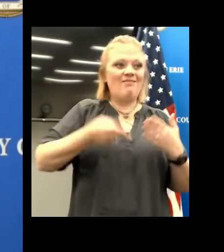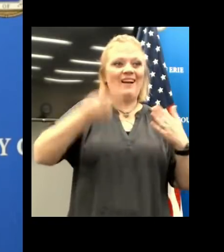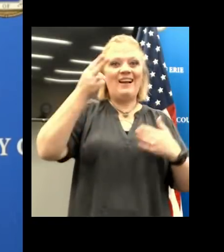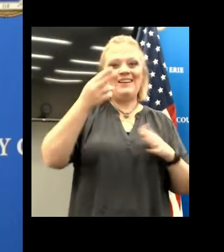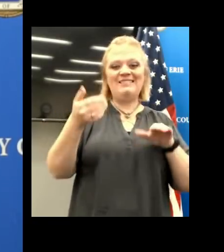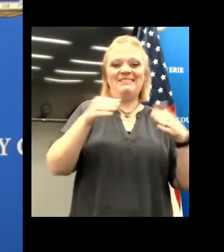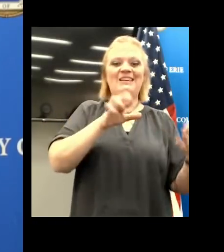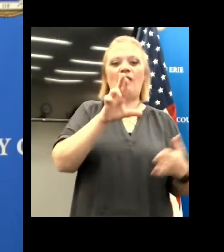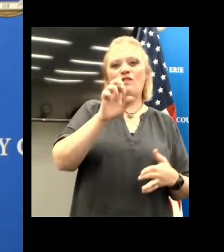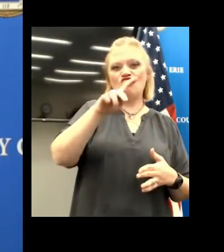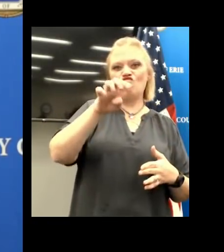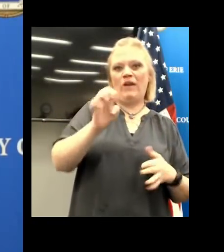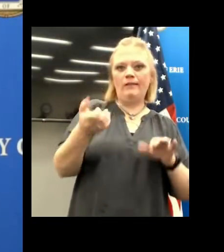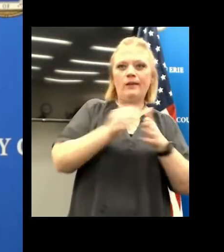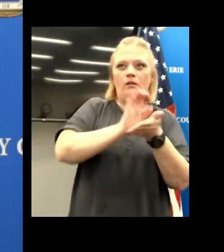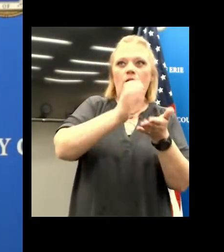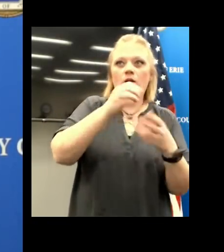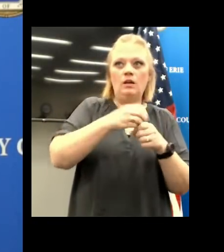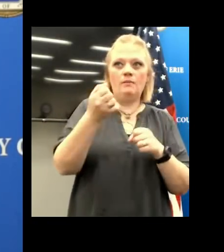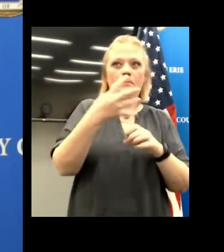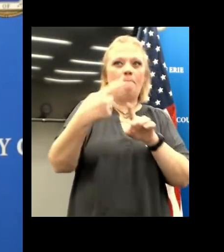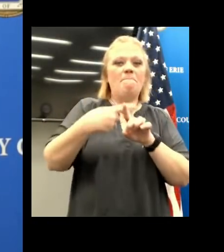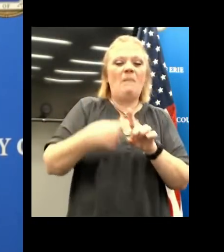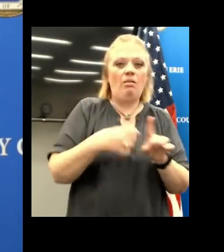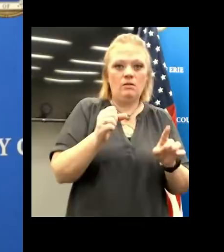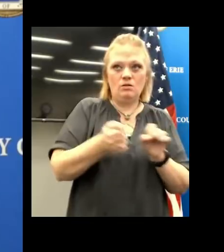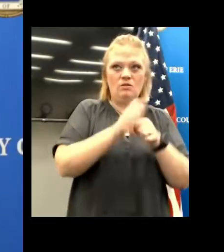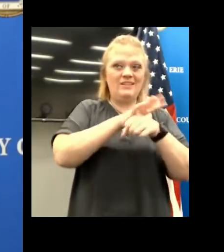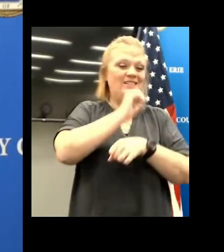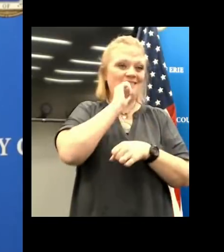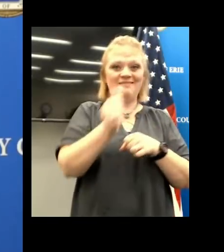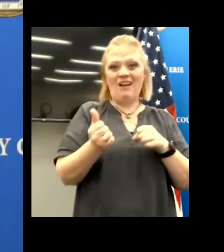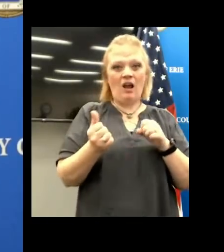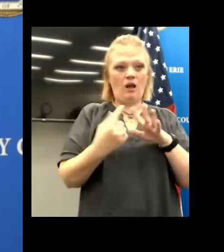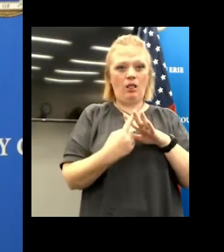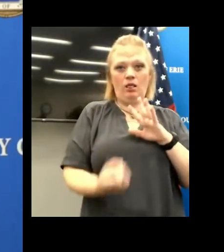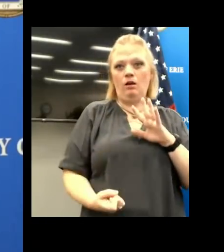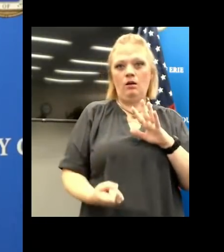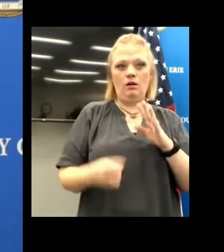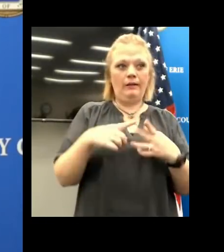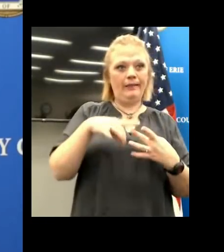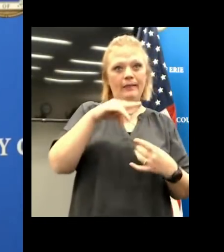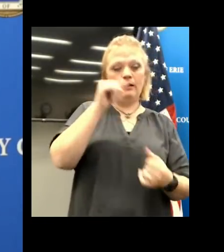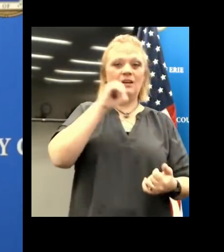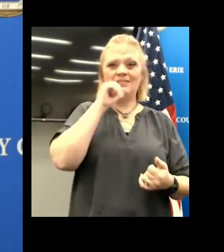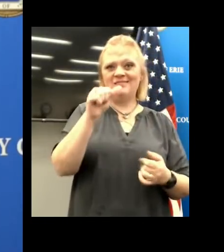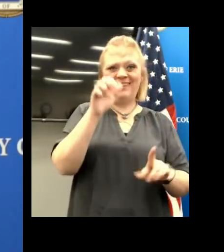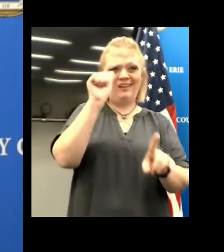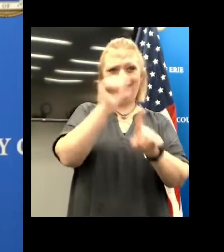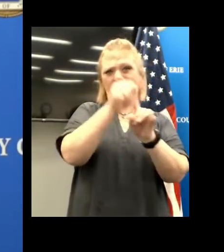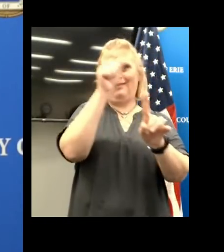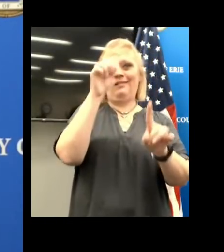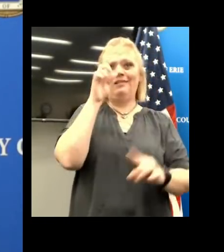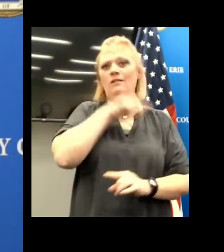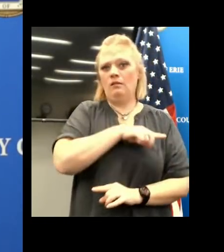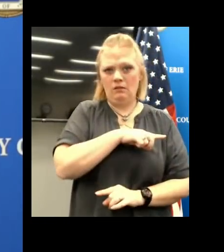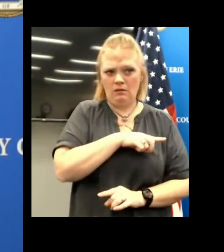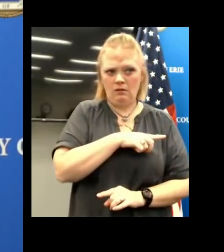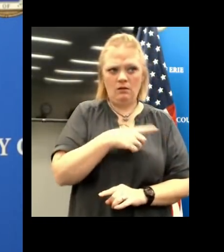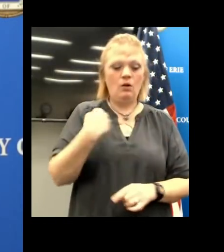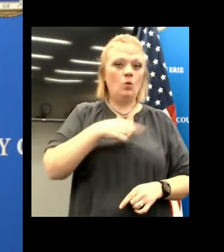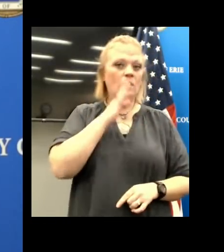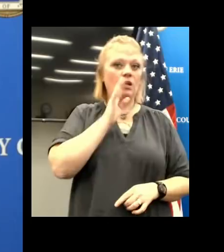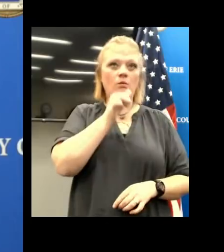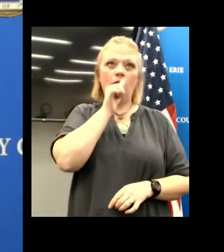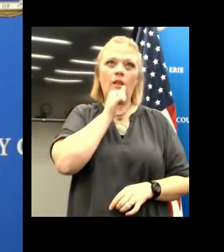in months. COVID-19 is not going away. This is not a hoax. This is something that we're going to be dealing with